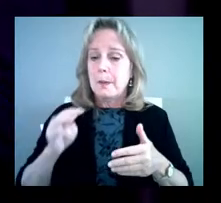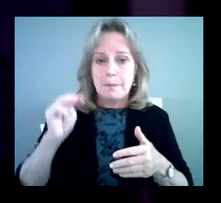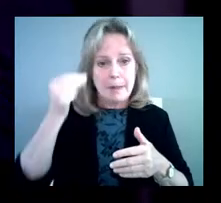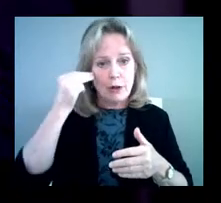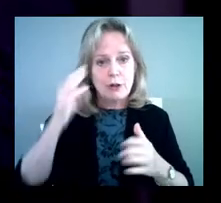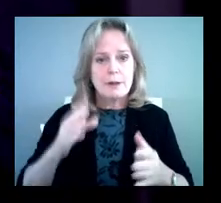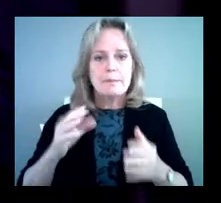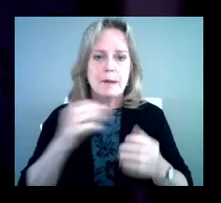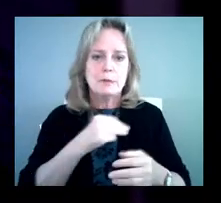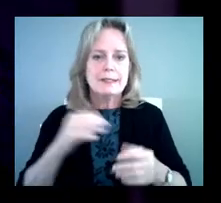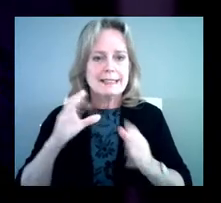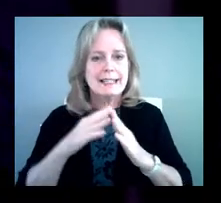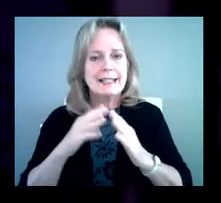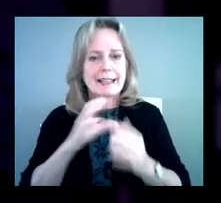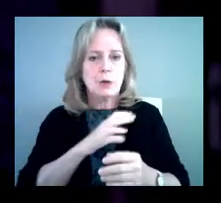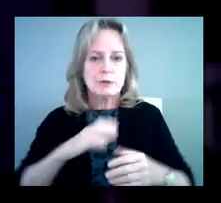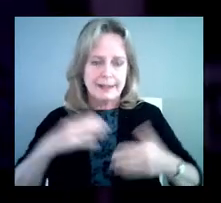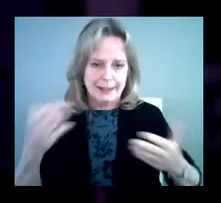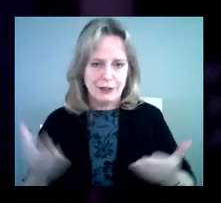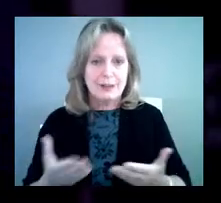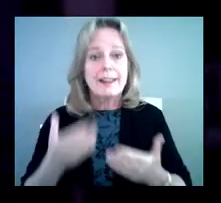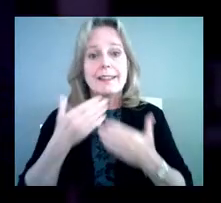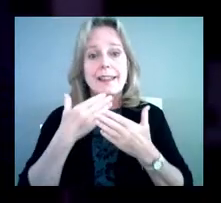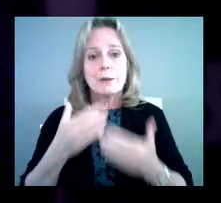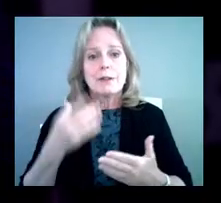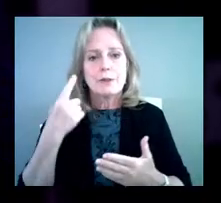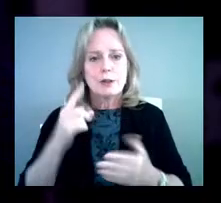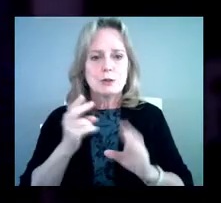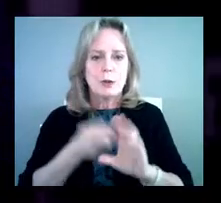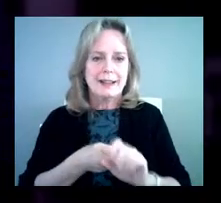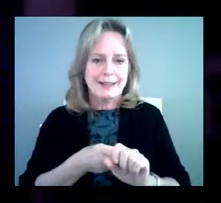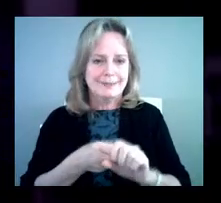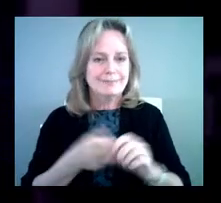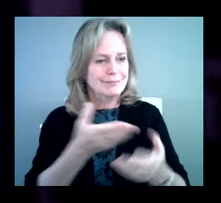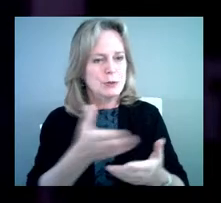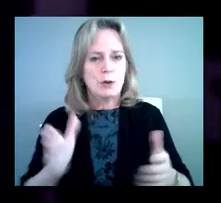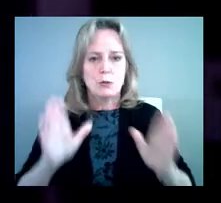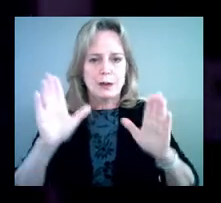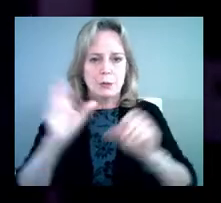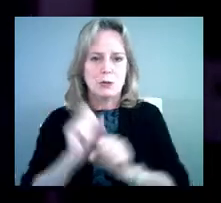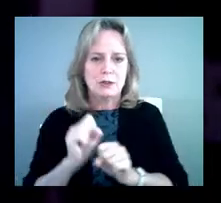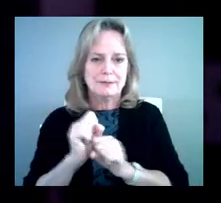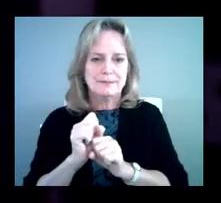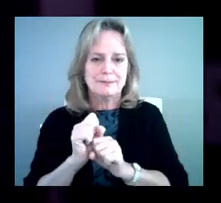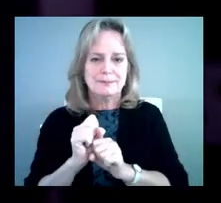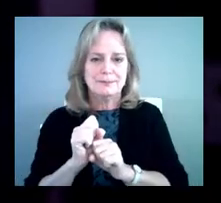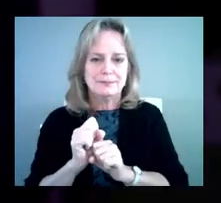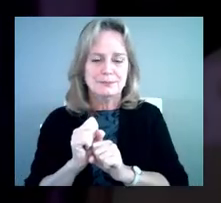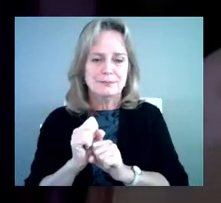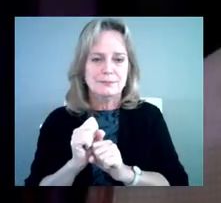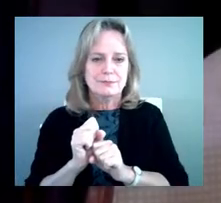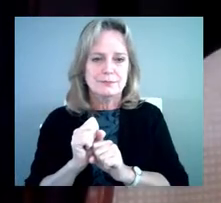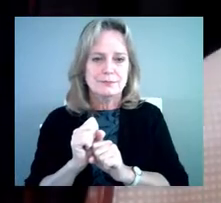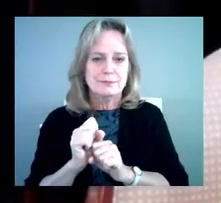City Council are here with us as well. Thanks for joining us and for your great work.